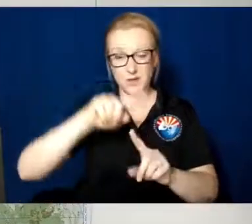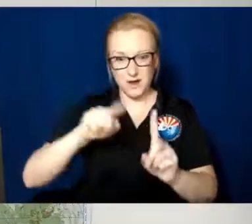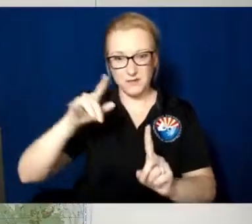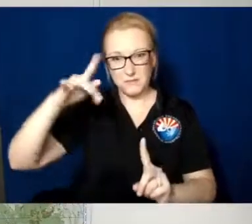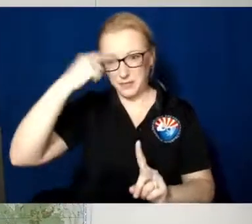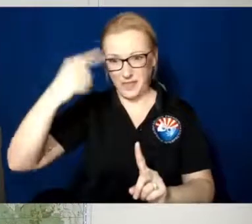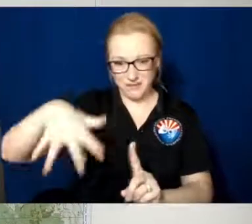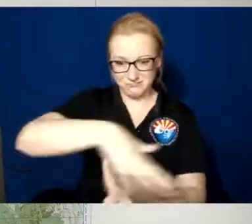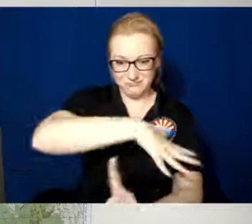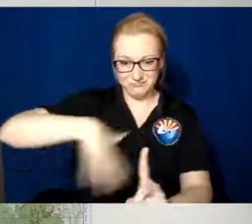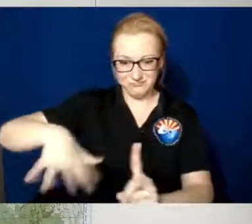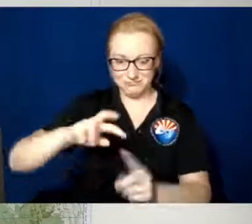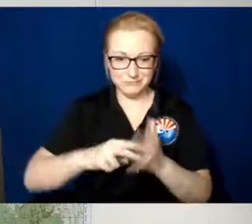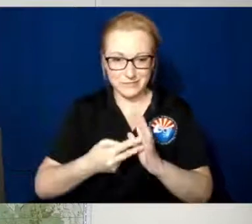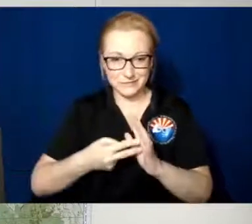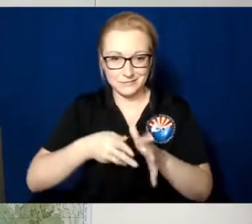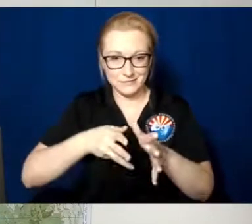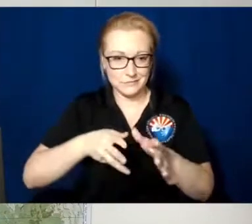point. The